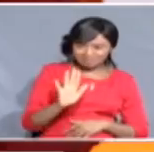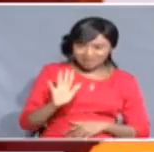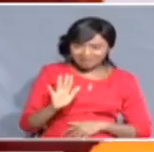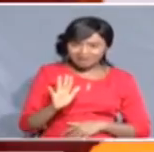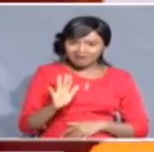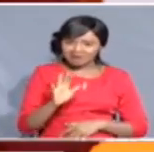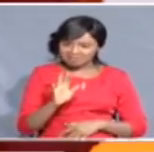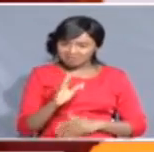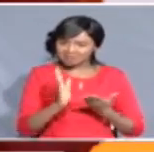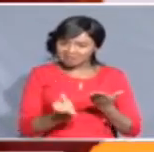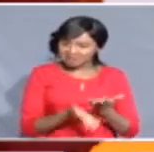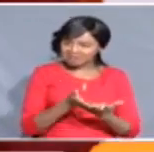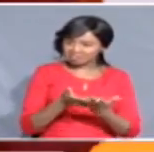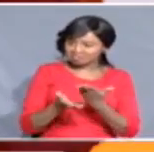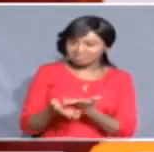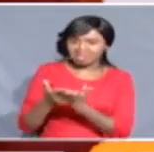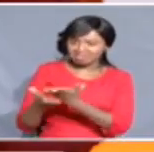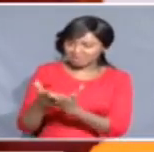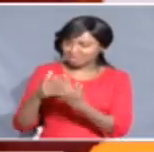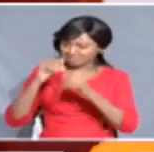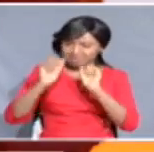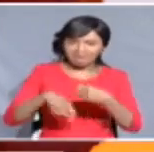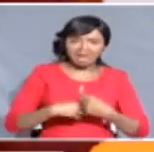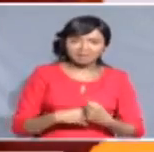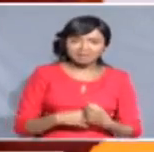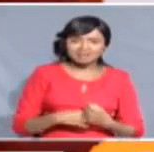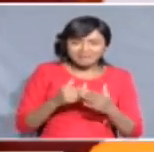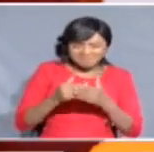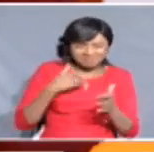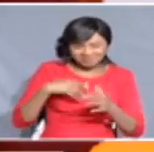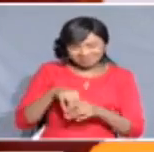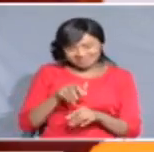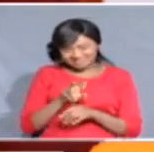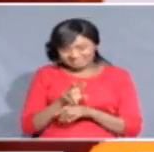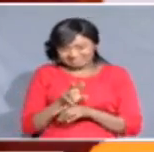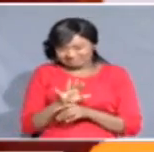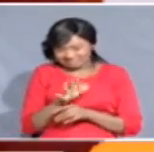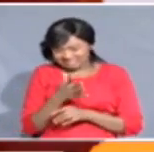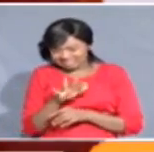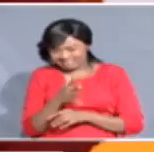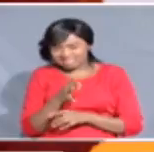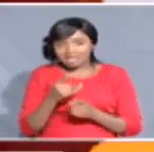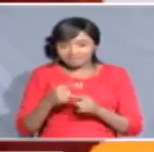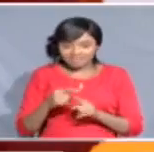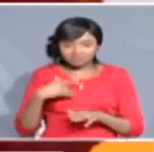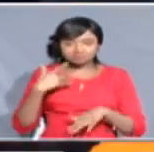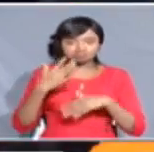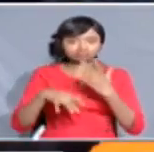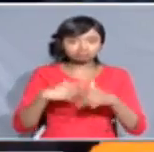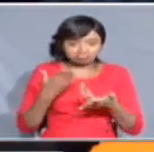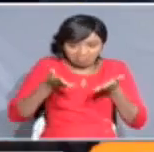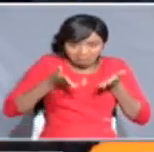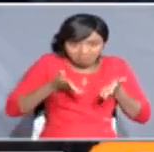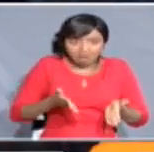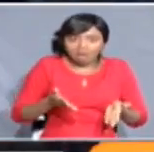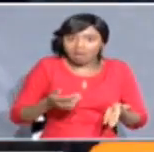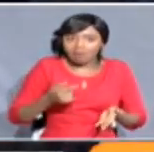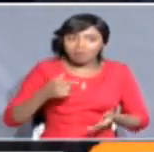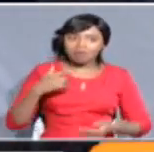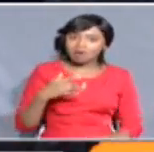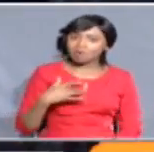this. And at some point I was a little concerned because I wasn't seeing that. And right now what I'm seeing is